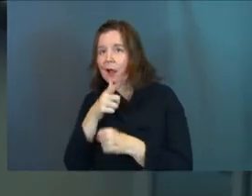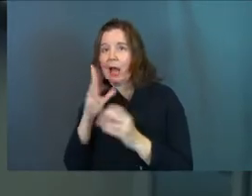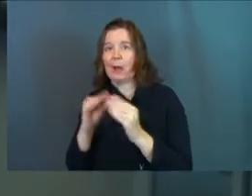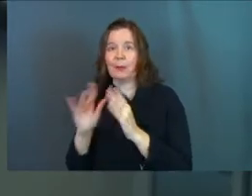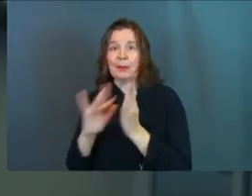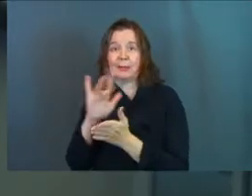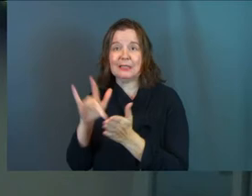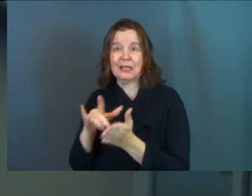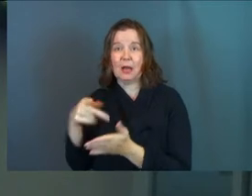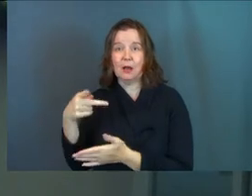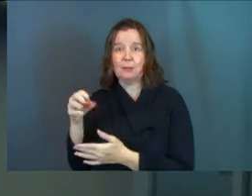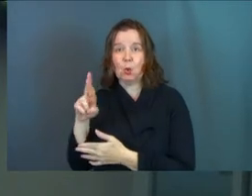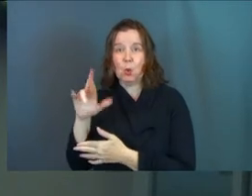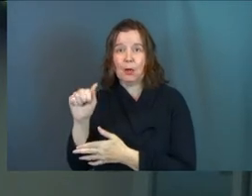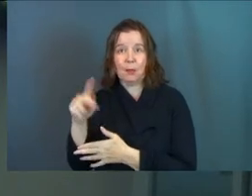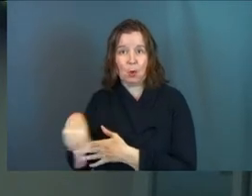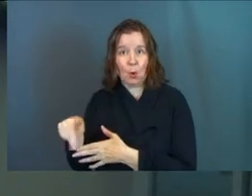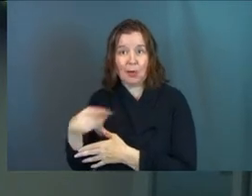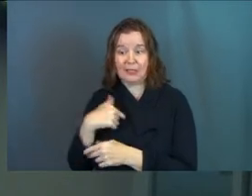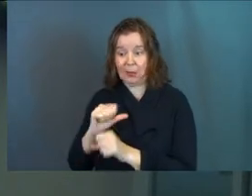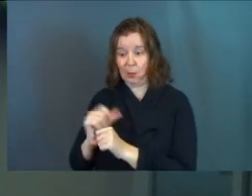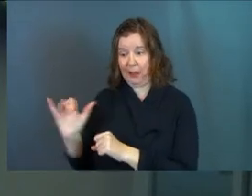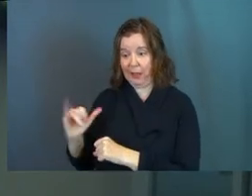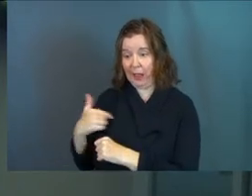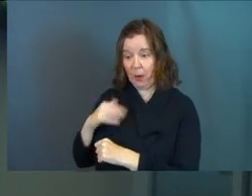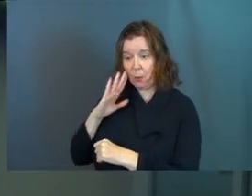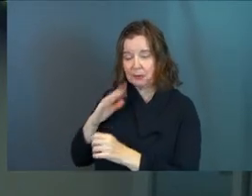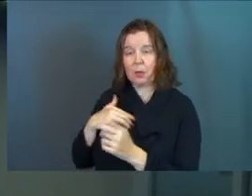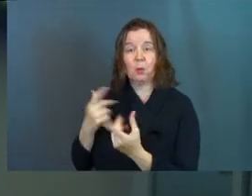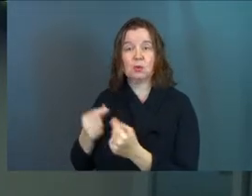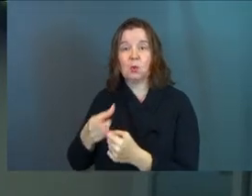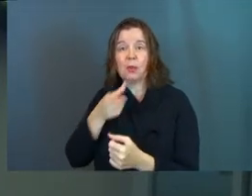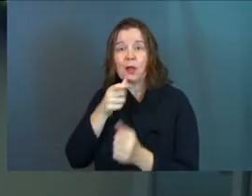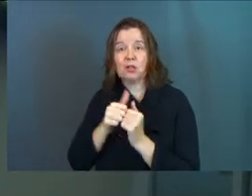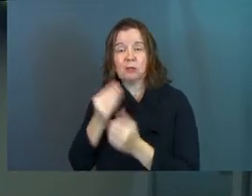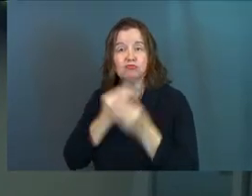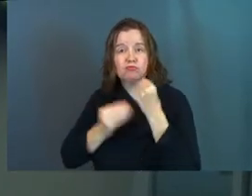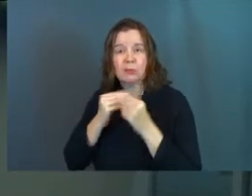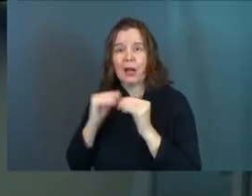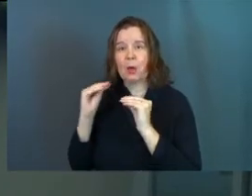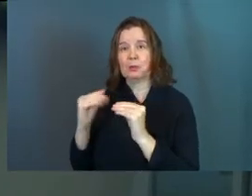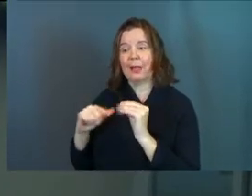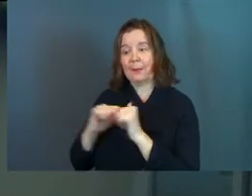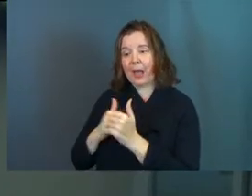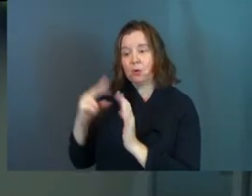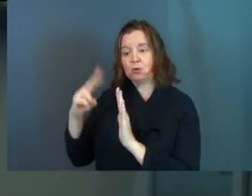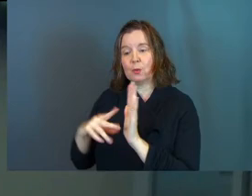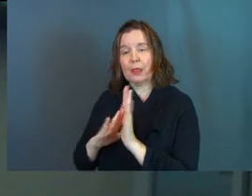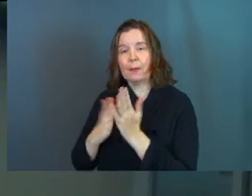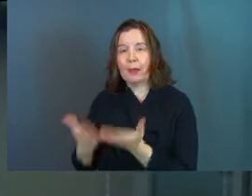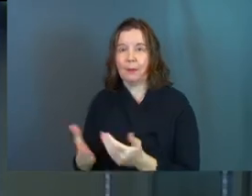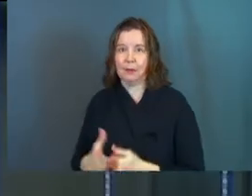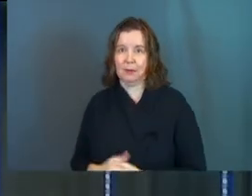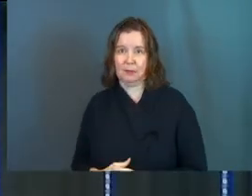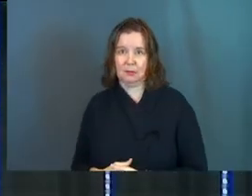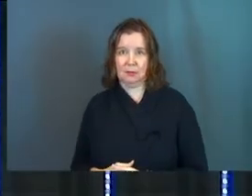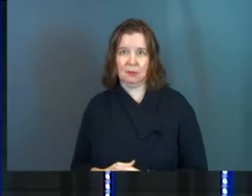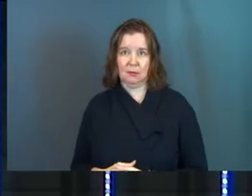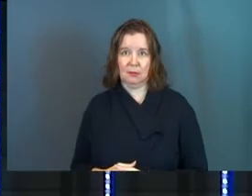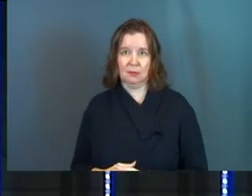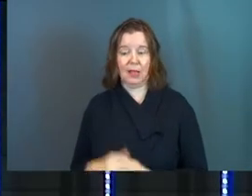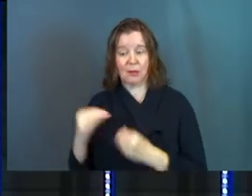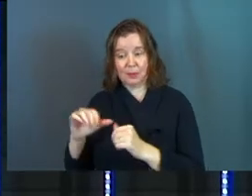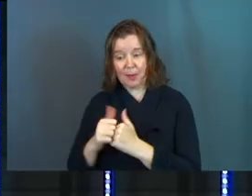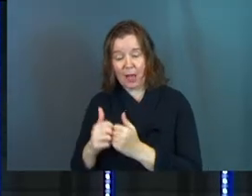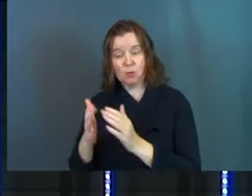people downtown Peoria because they were working just like I was working. And we would do lunch together. And I was teaching them how to read their Bible.